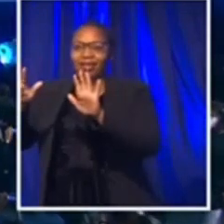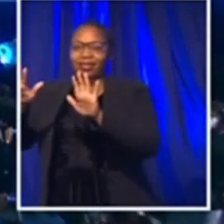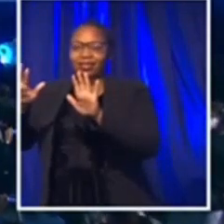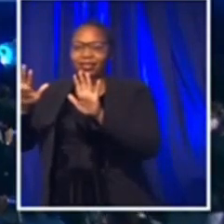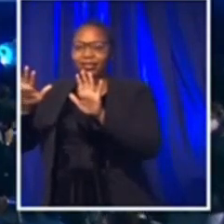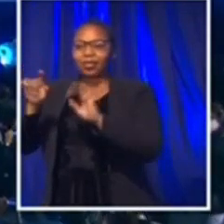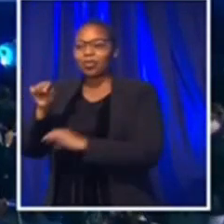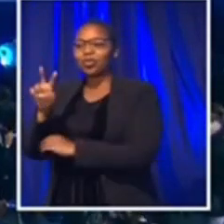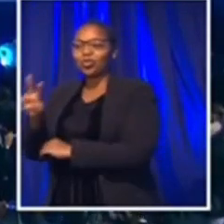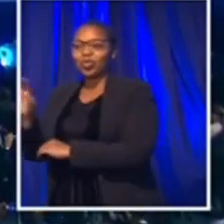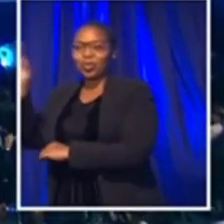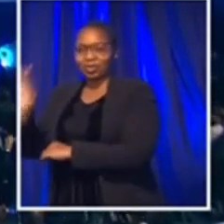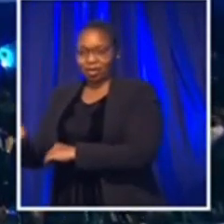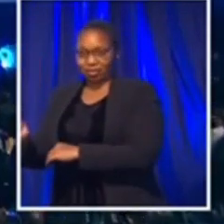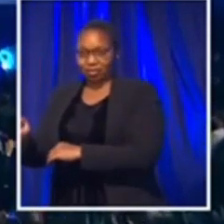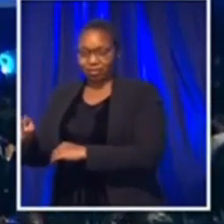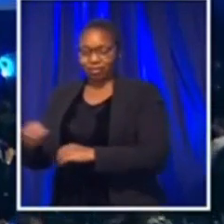58.2%.